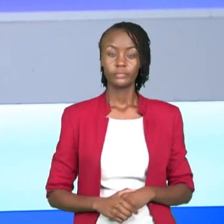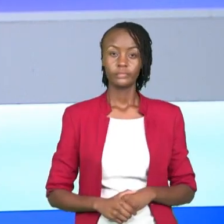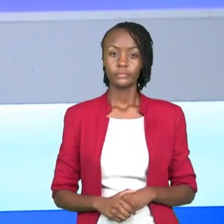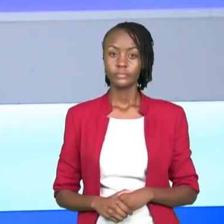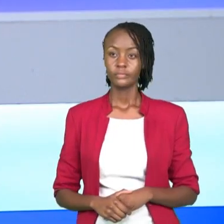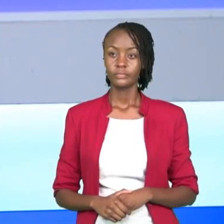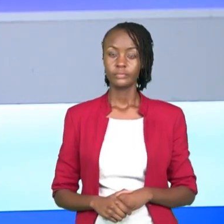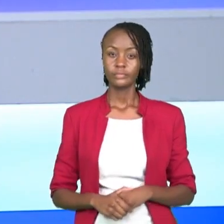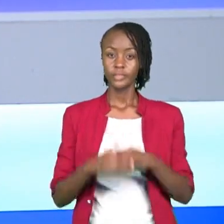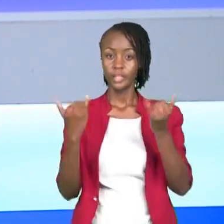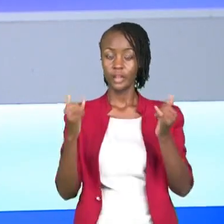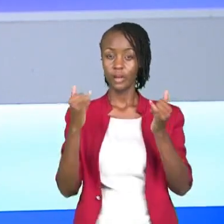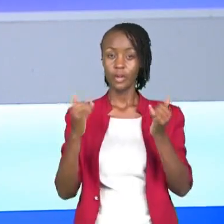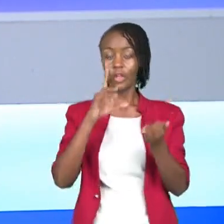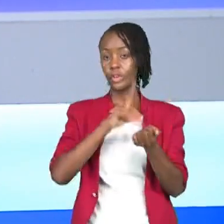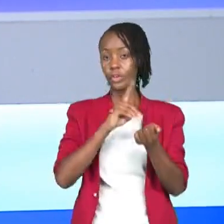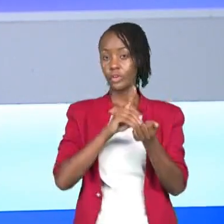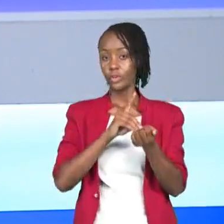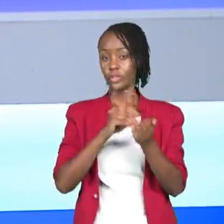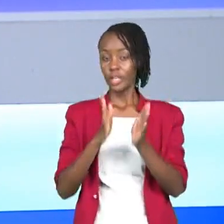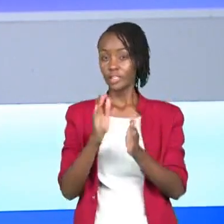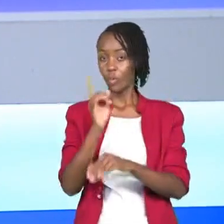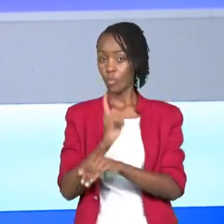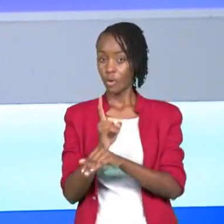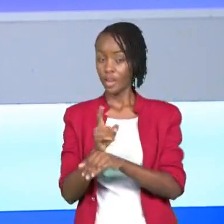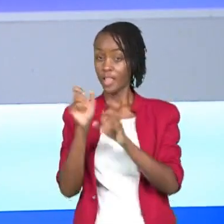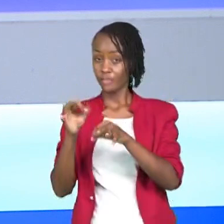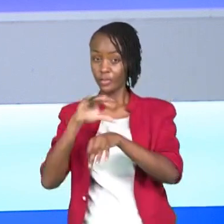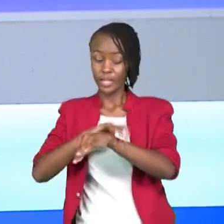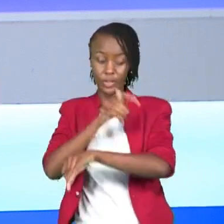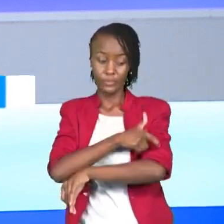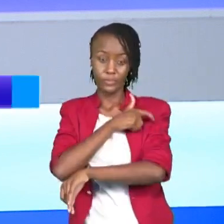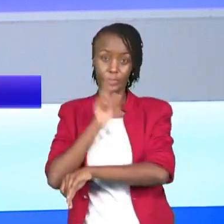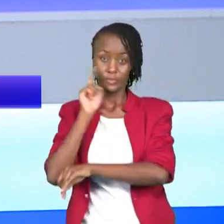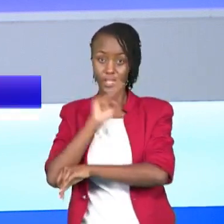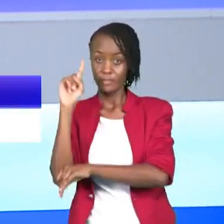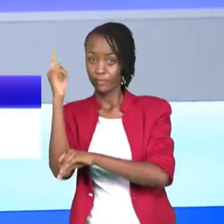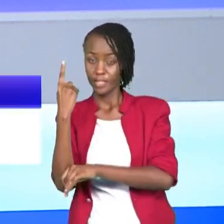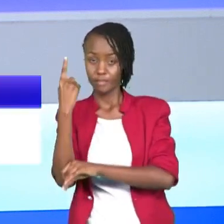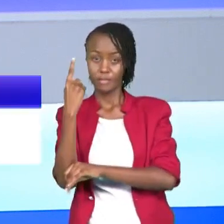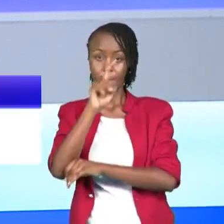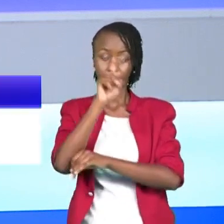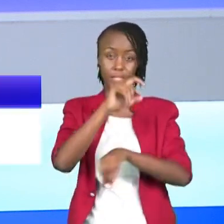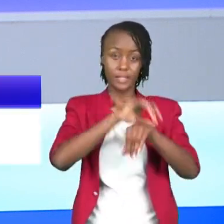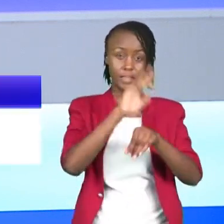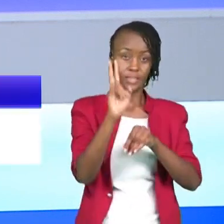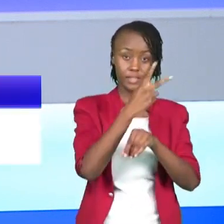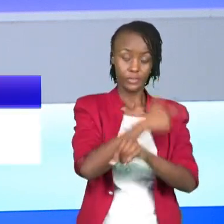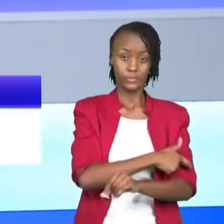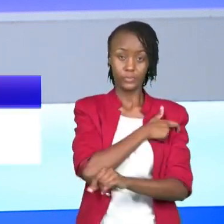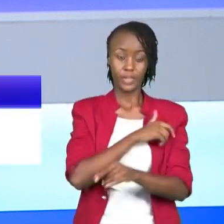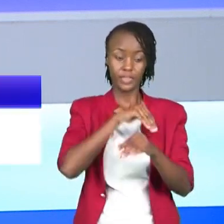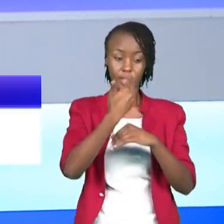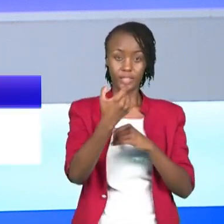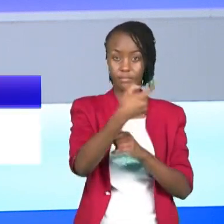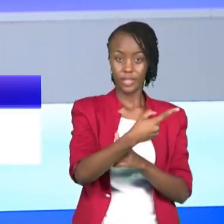Meanwhile, doctors have warned that Kenyans who received their first Covid-19 vaccine must take their second jab in the next 1 month, failure to which they will